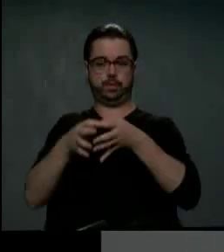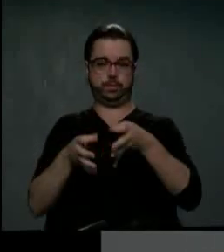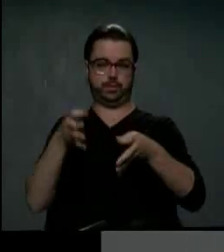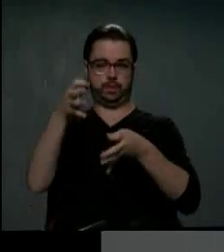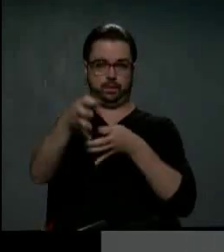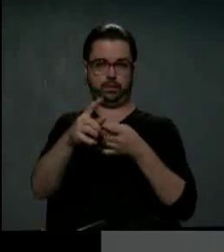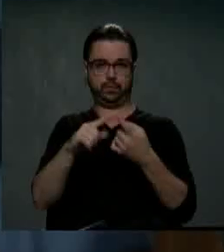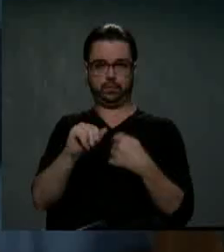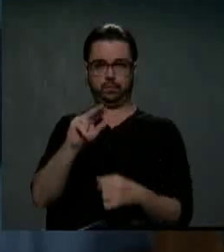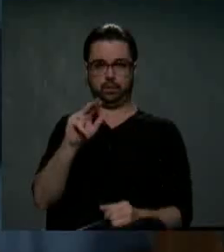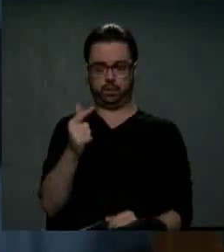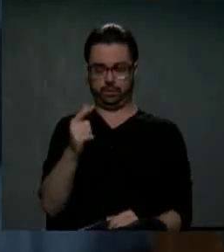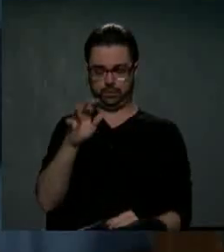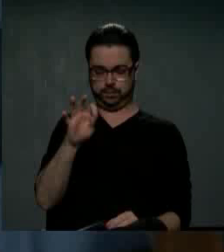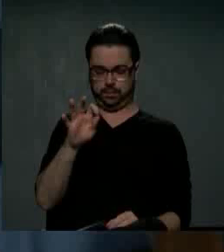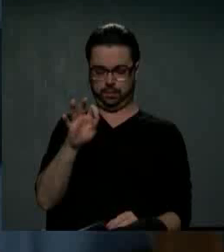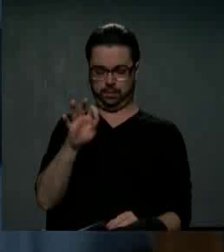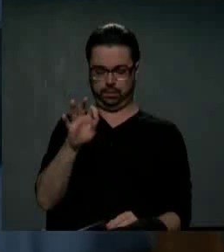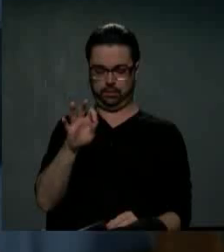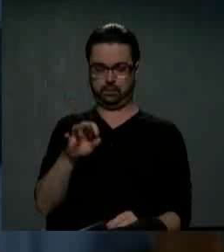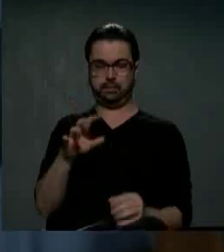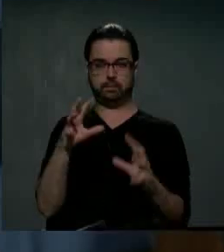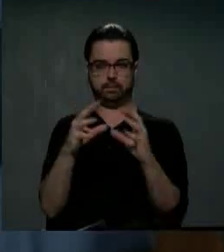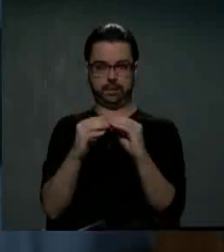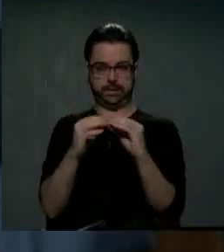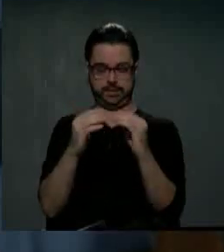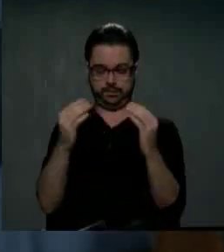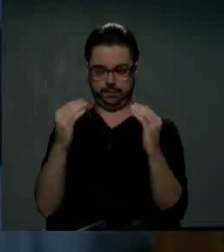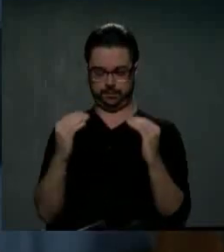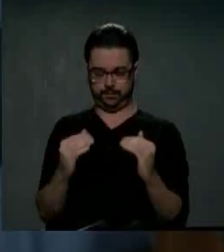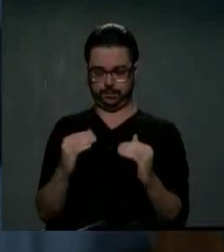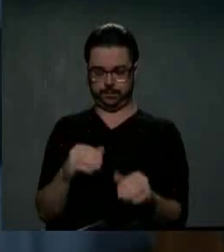2018 public hearing. Item number 1, file number